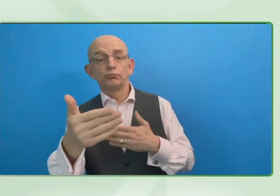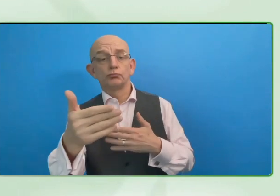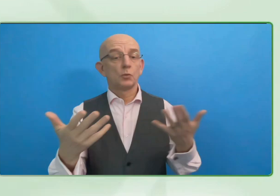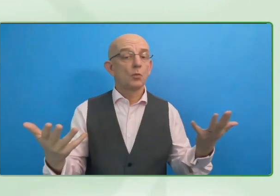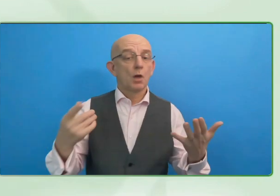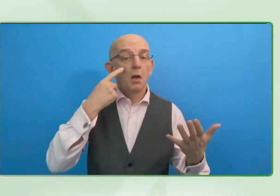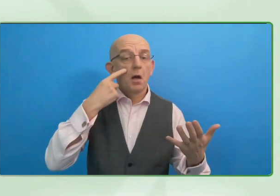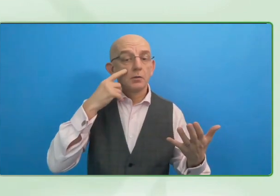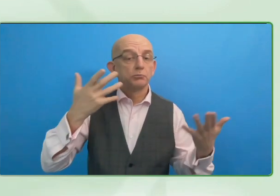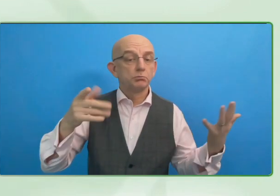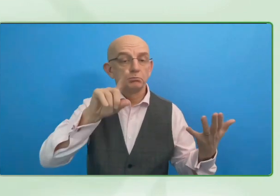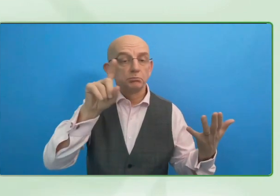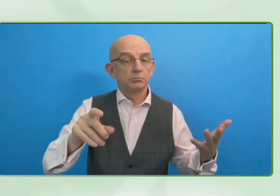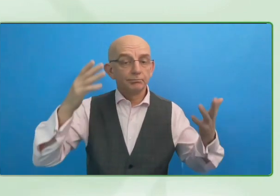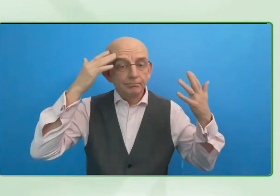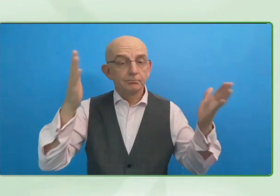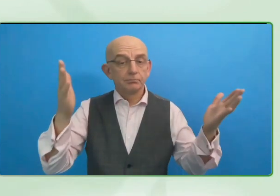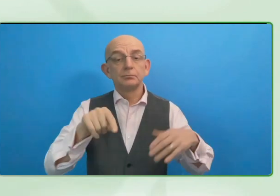question?